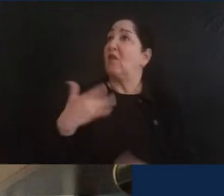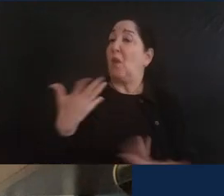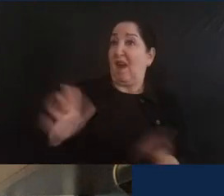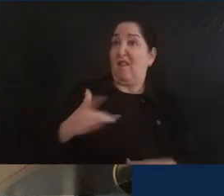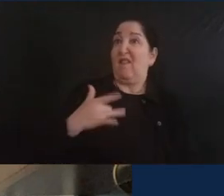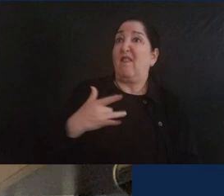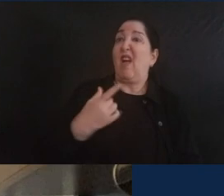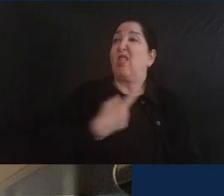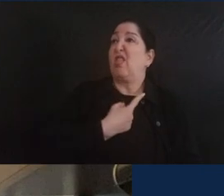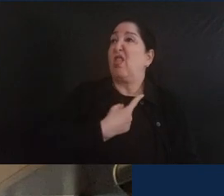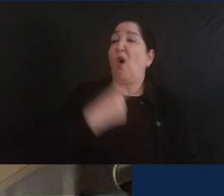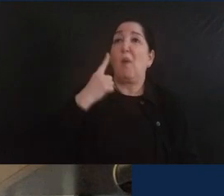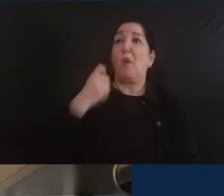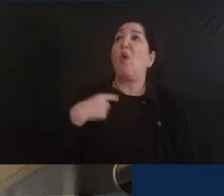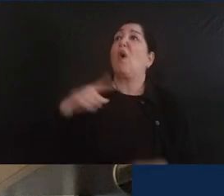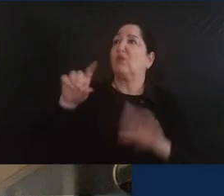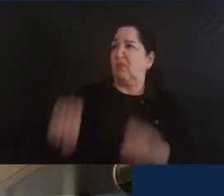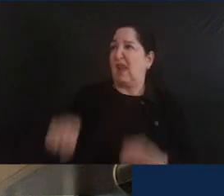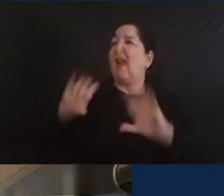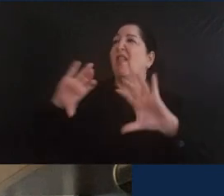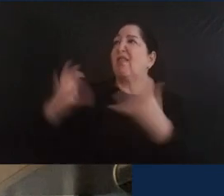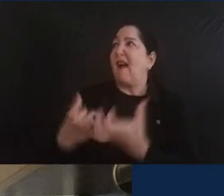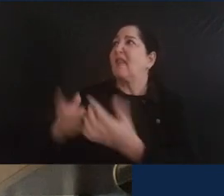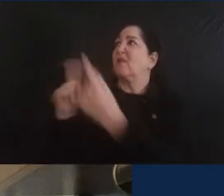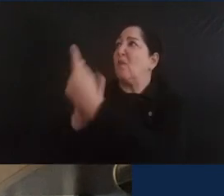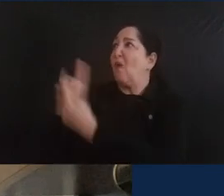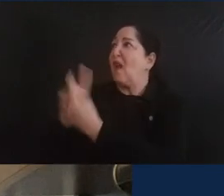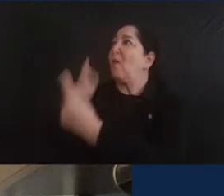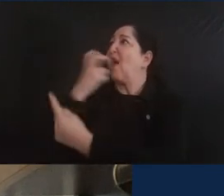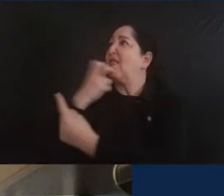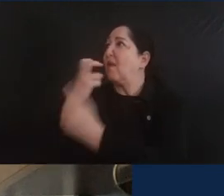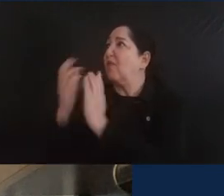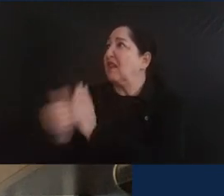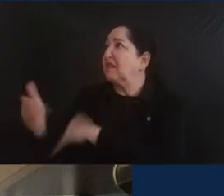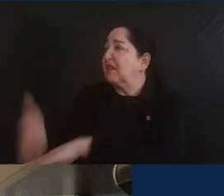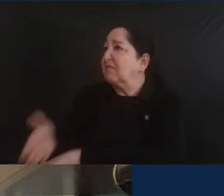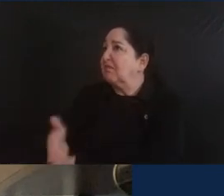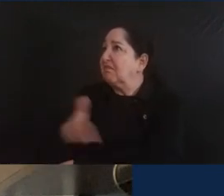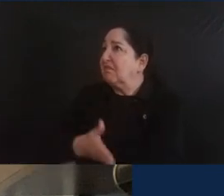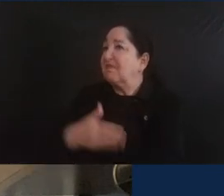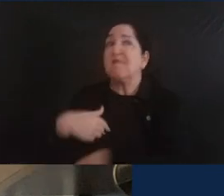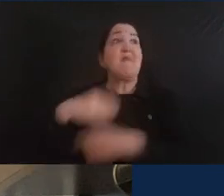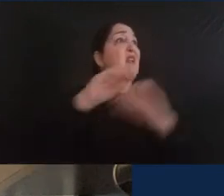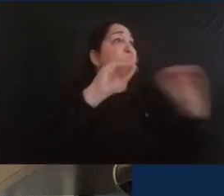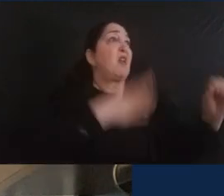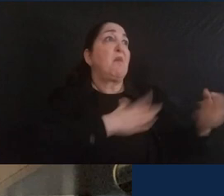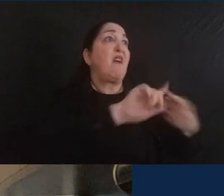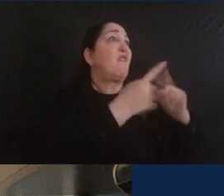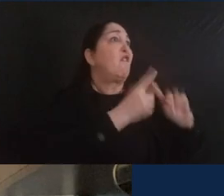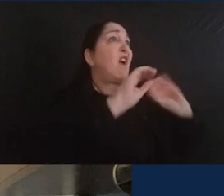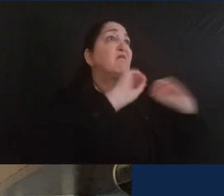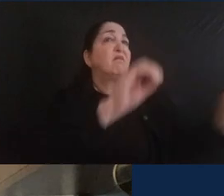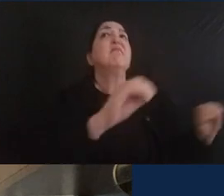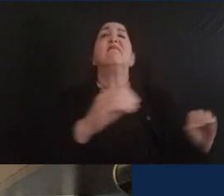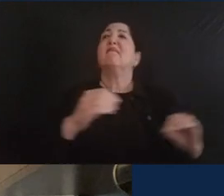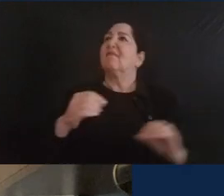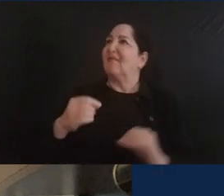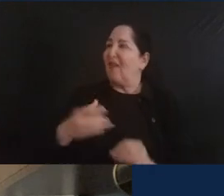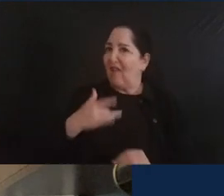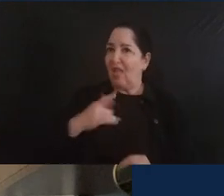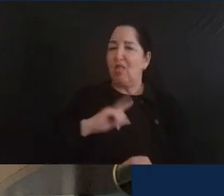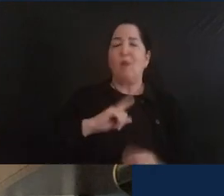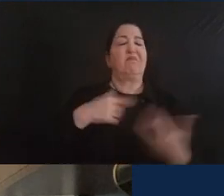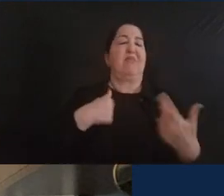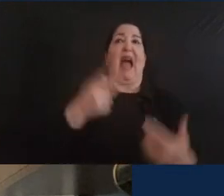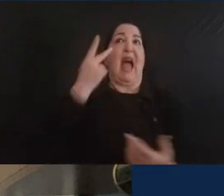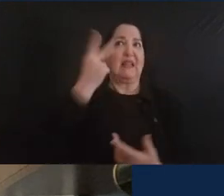you have felt like a loner because you take one-on-one lip reading classes when none of the other kids do, I see you. I'm here to tell you that